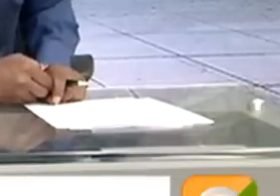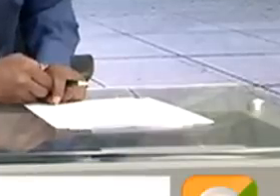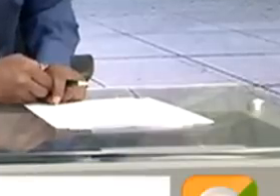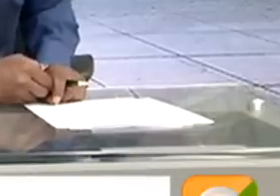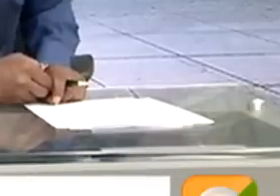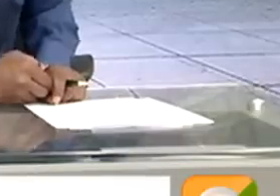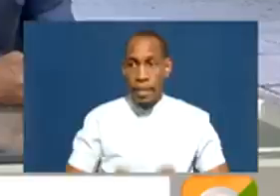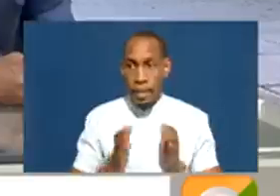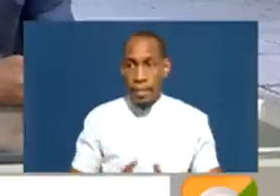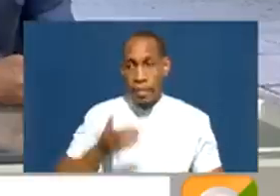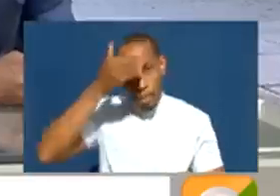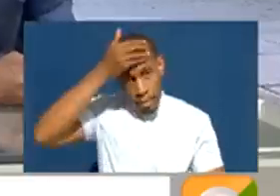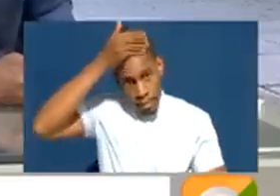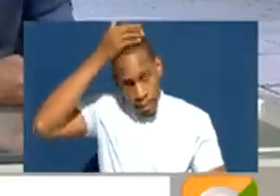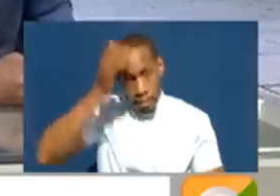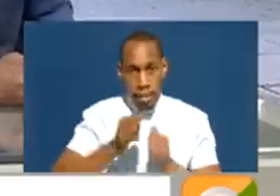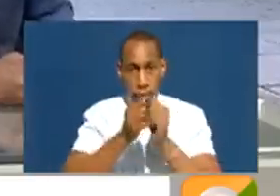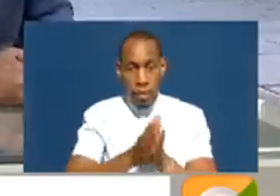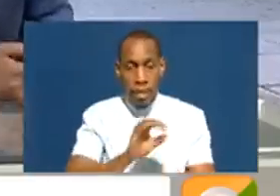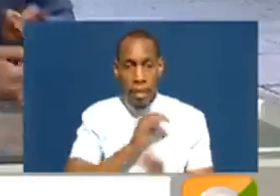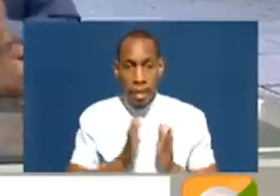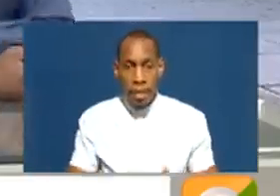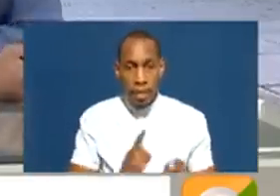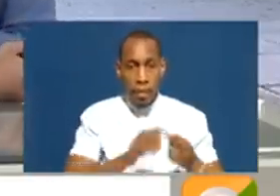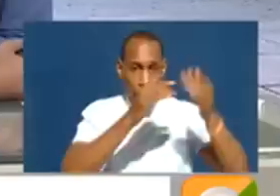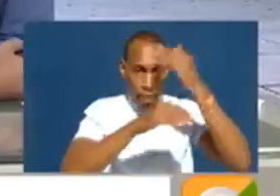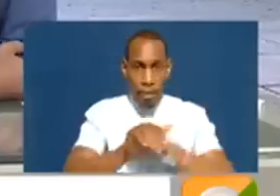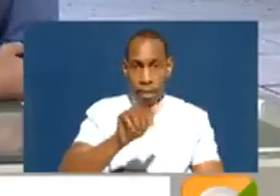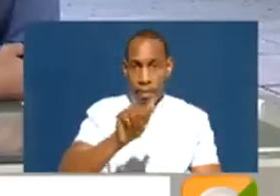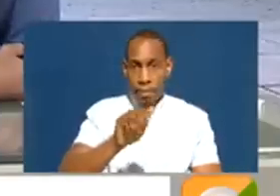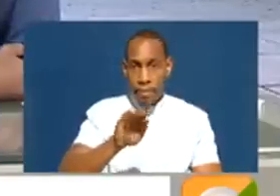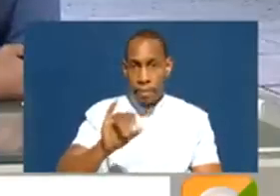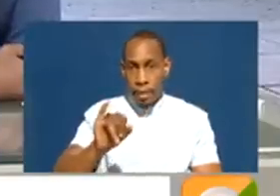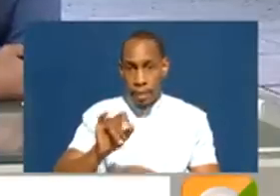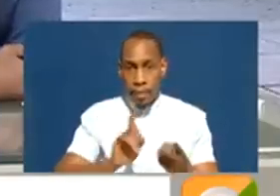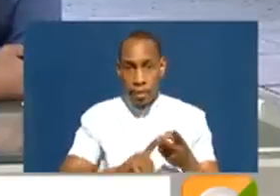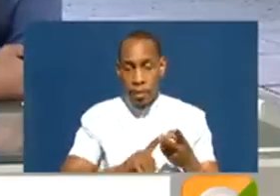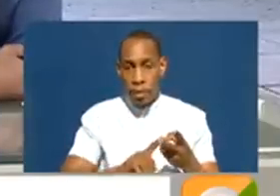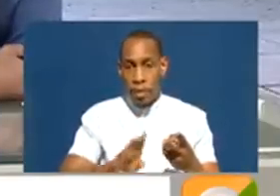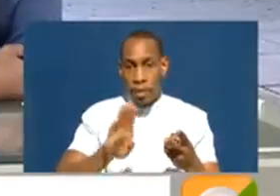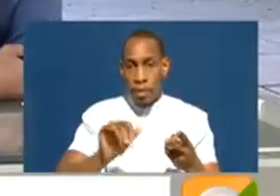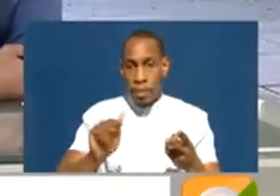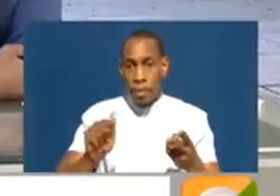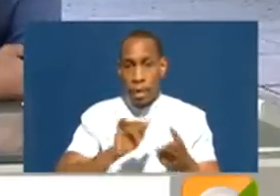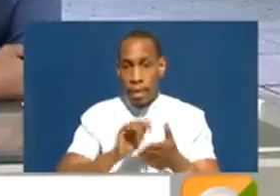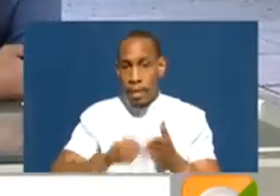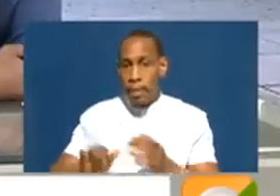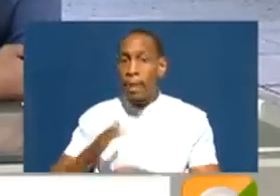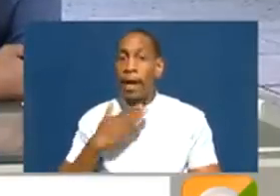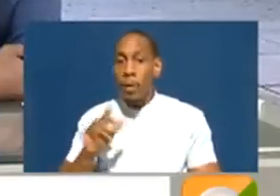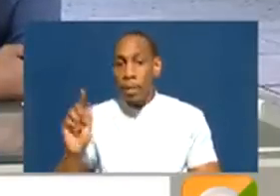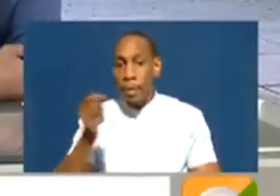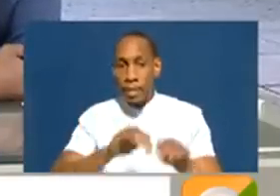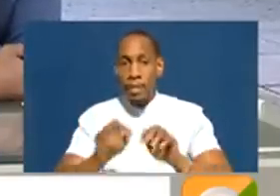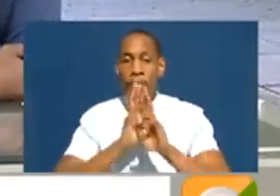IEBC Chairperson Wafula Chebukati and Commissioners Professor Abdi, Yakub, Guliye and Boya, Molu that he wanted